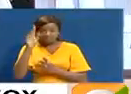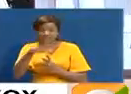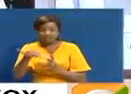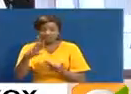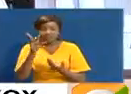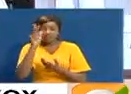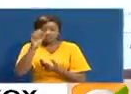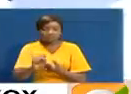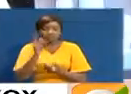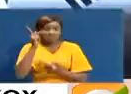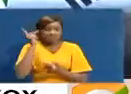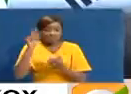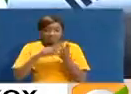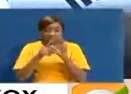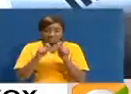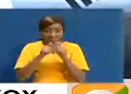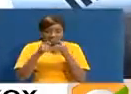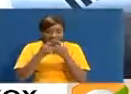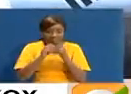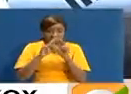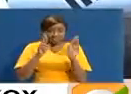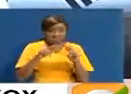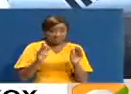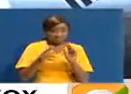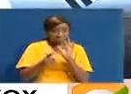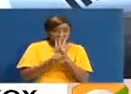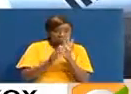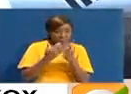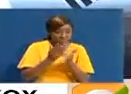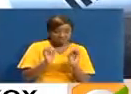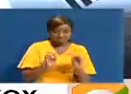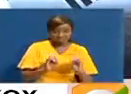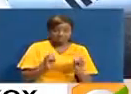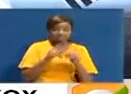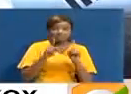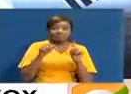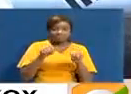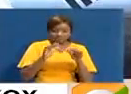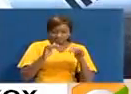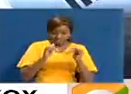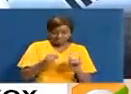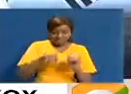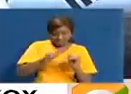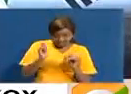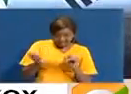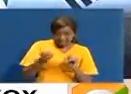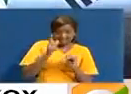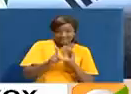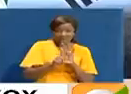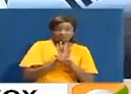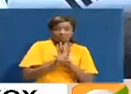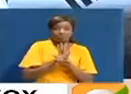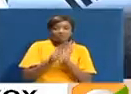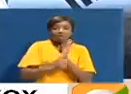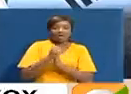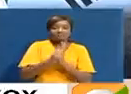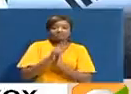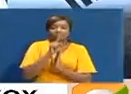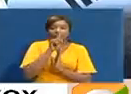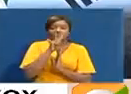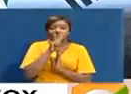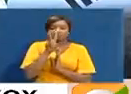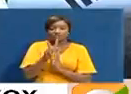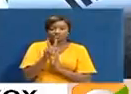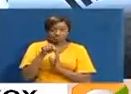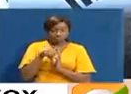international law, but the debate will now be on the domestic law. Yeah. Article 132 of the